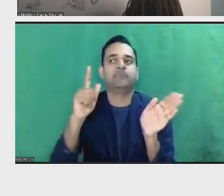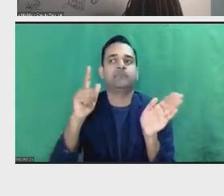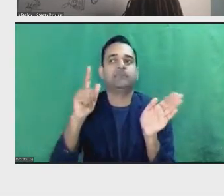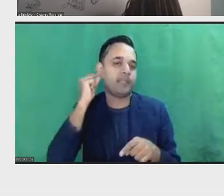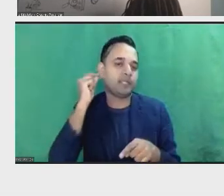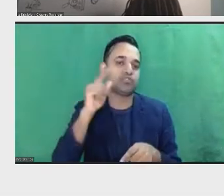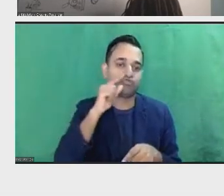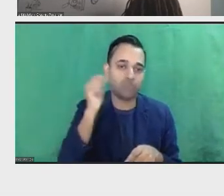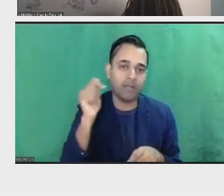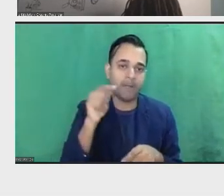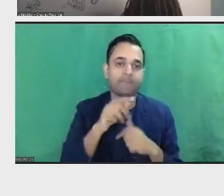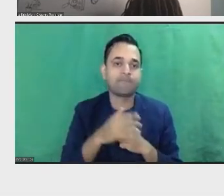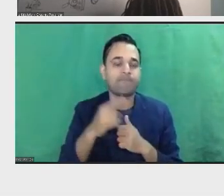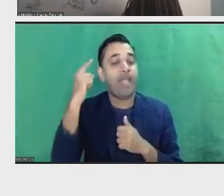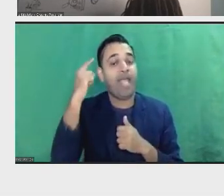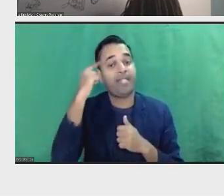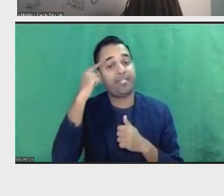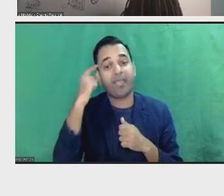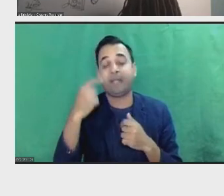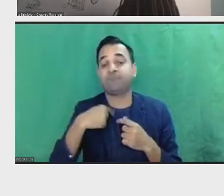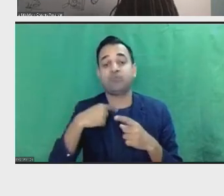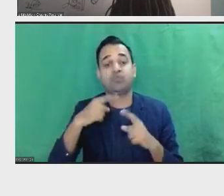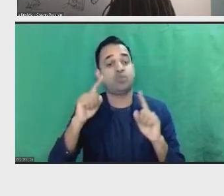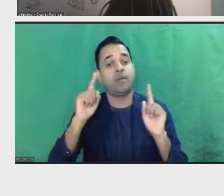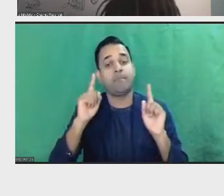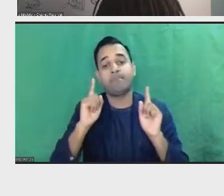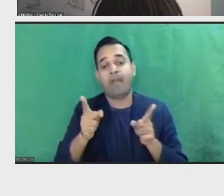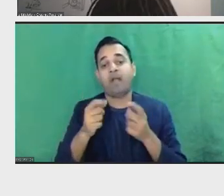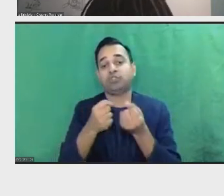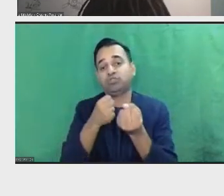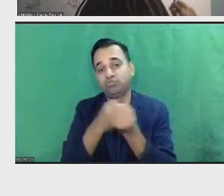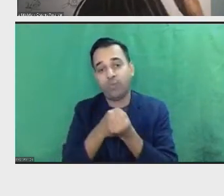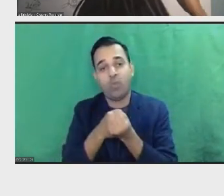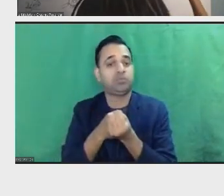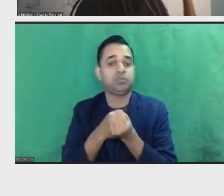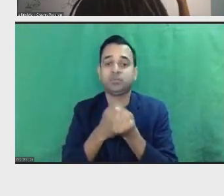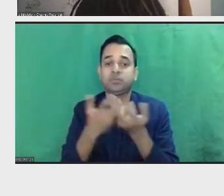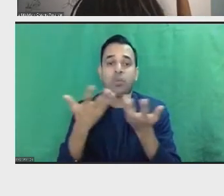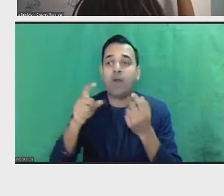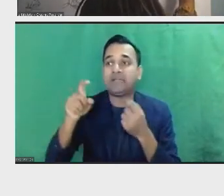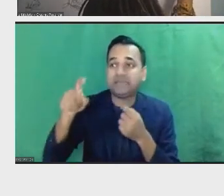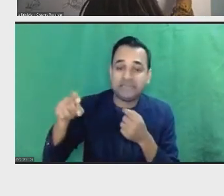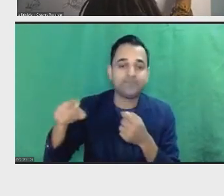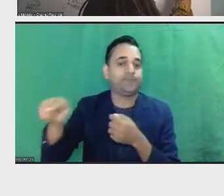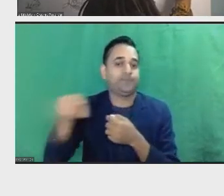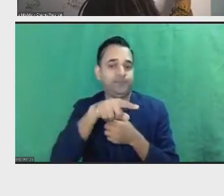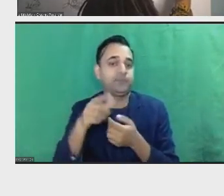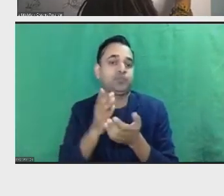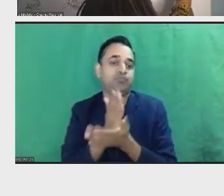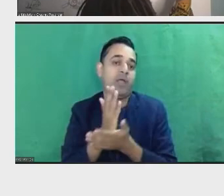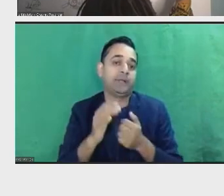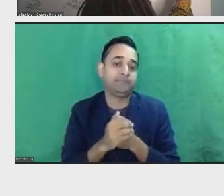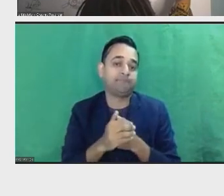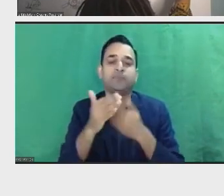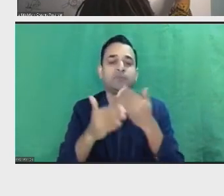work needed on the right, but that's not the end. That's just the beginning, and that's where I see that. And I think